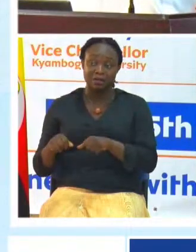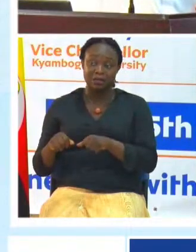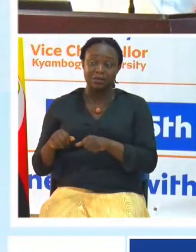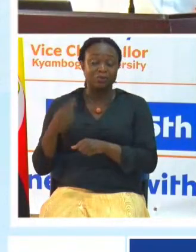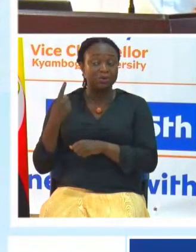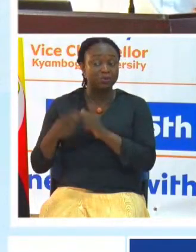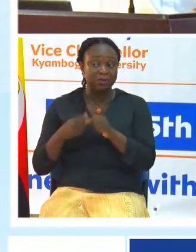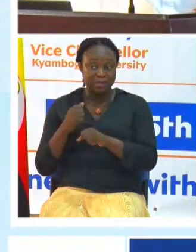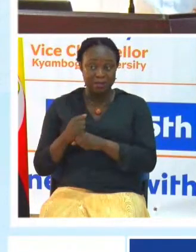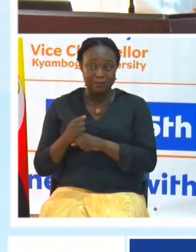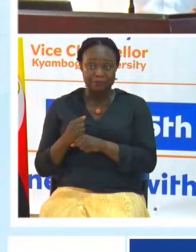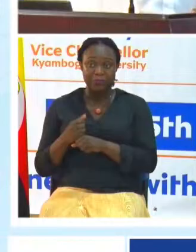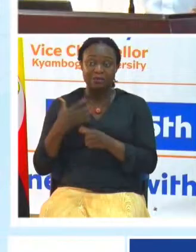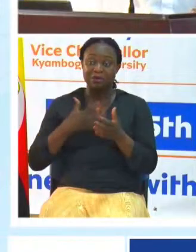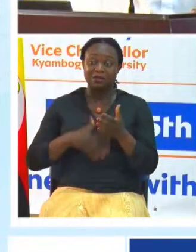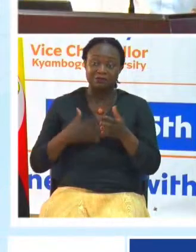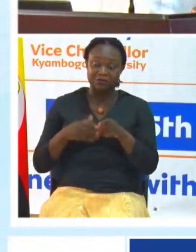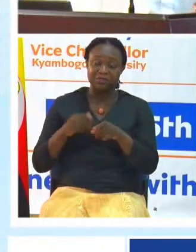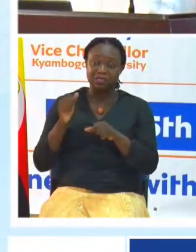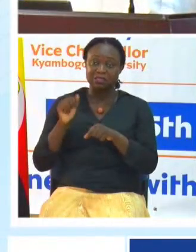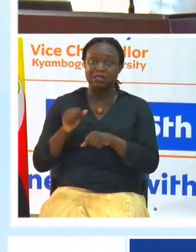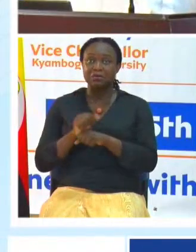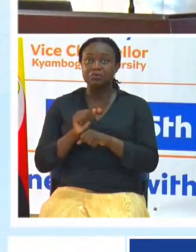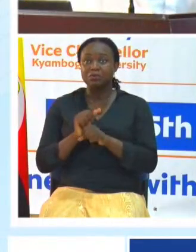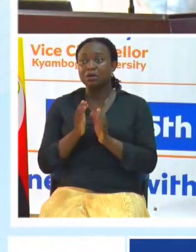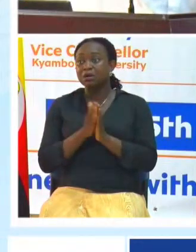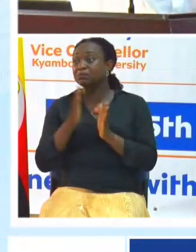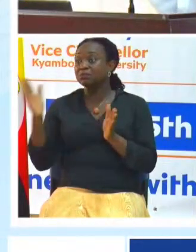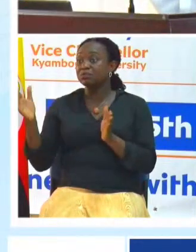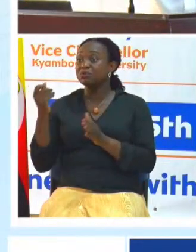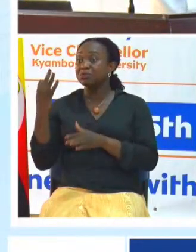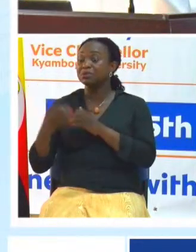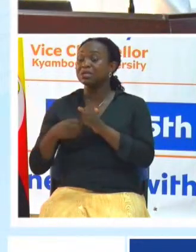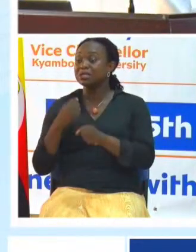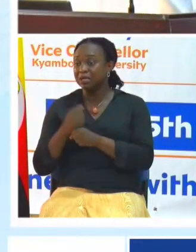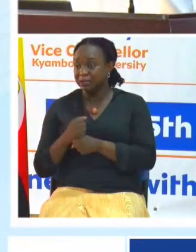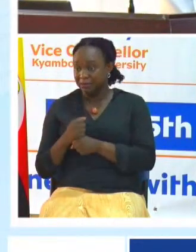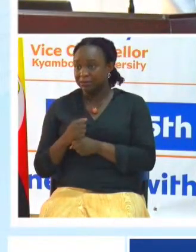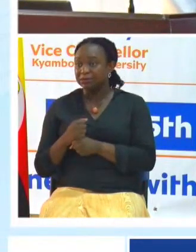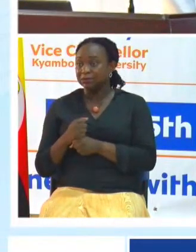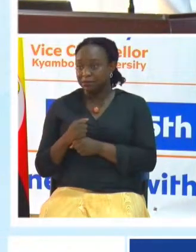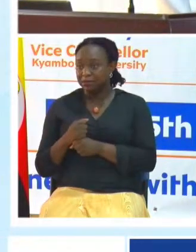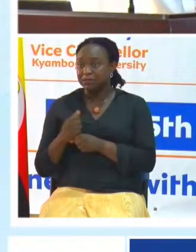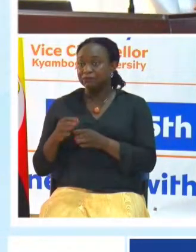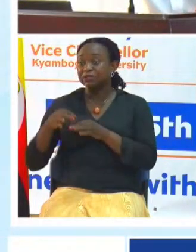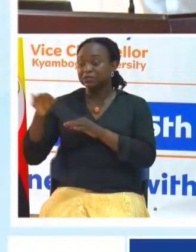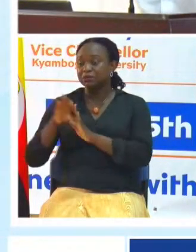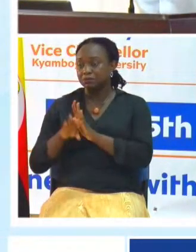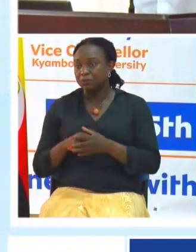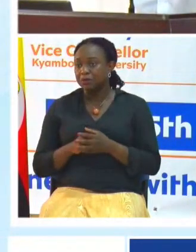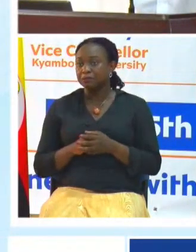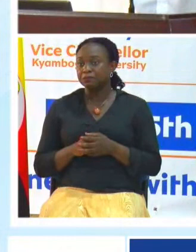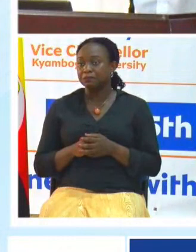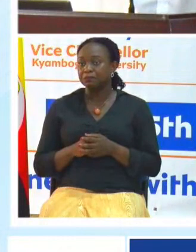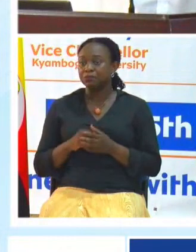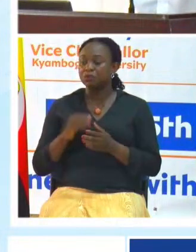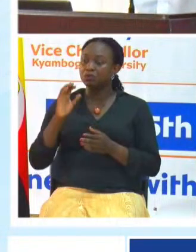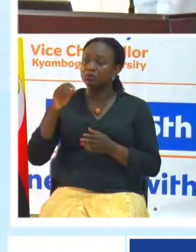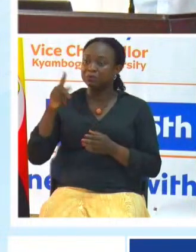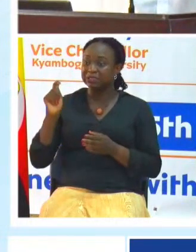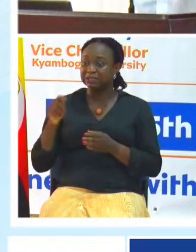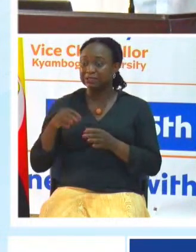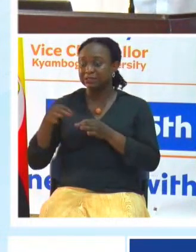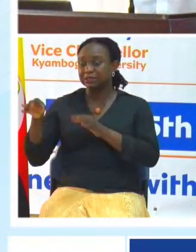those that are under STEM, you'll be working up to 3 years under the STEM extended program, OPT